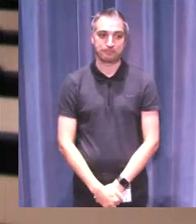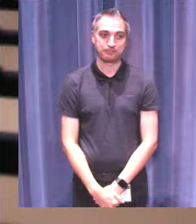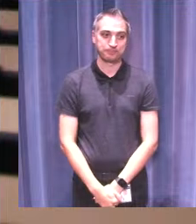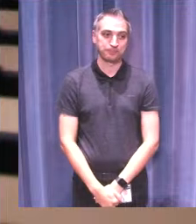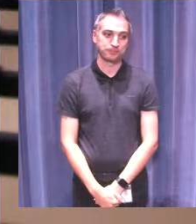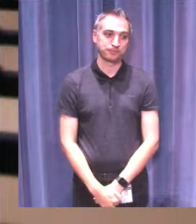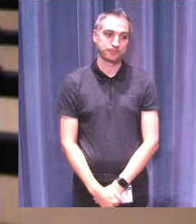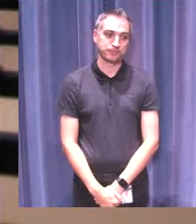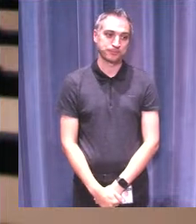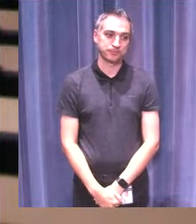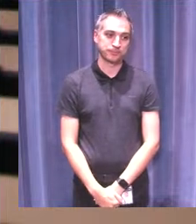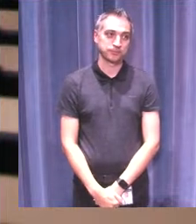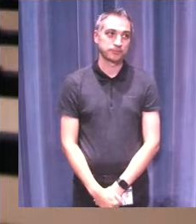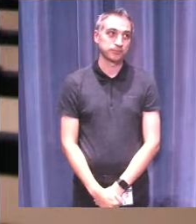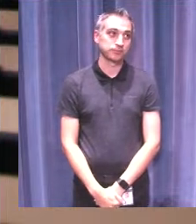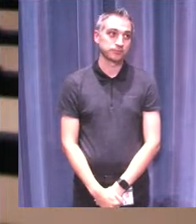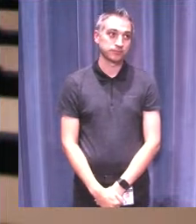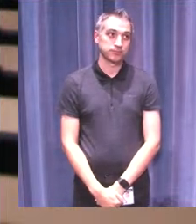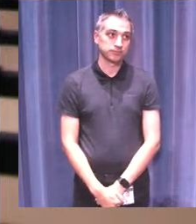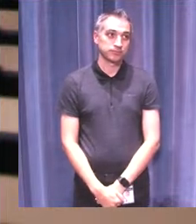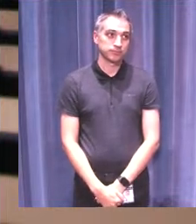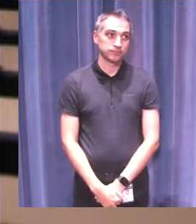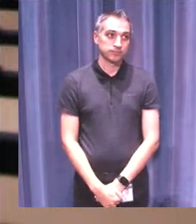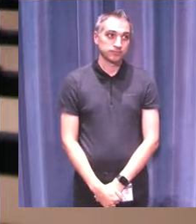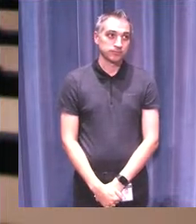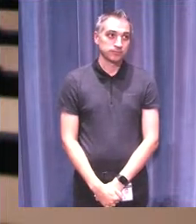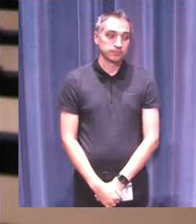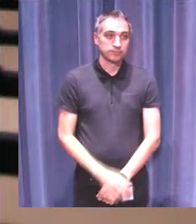order are we asking questions?